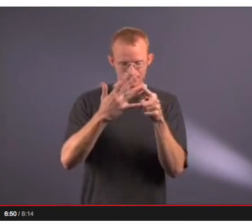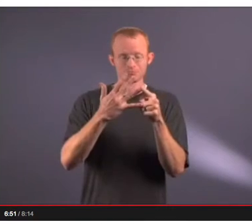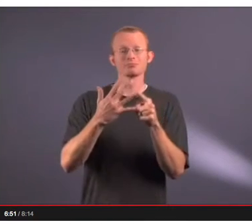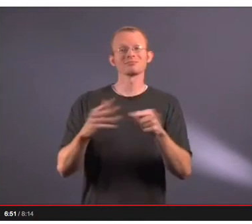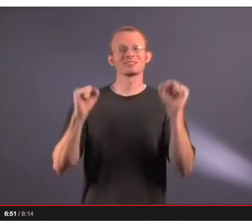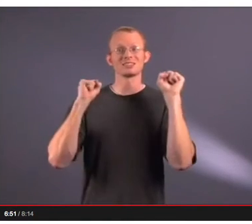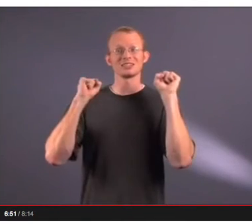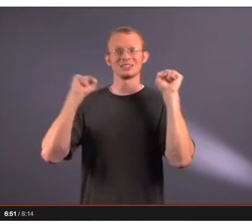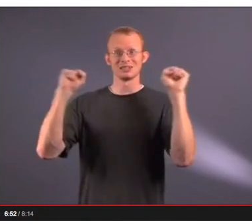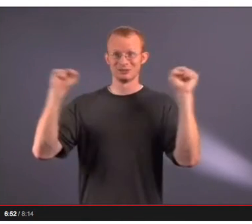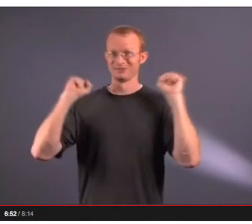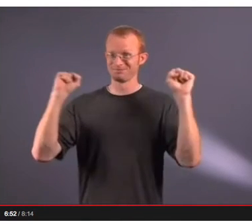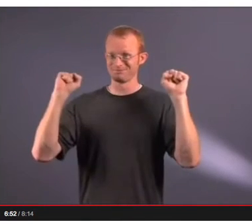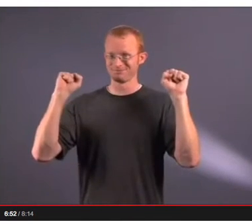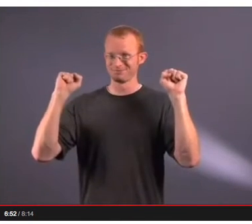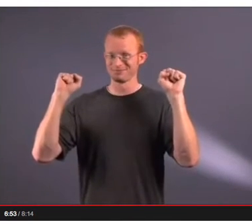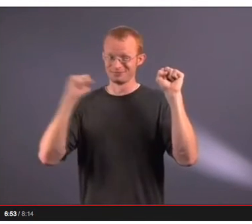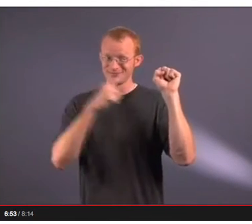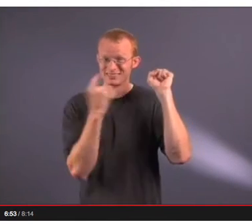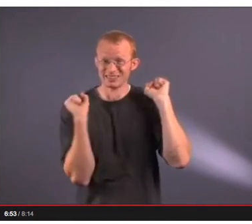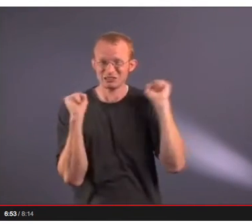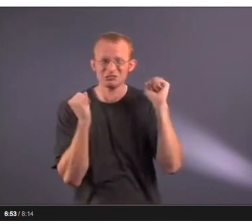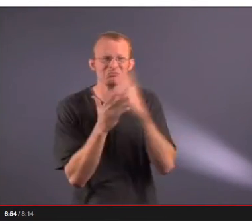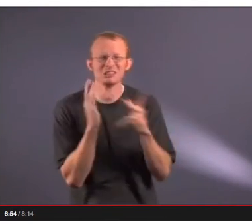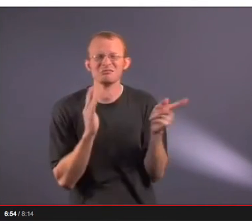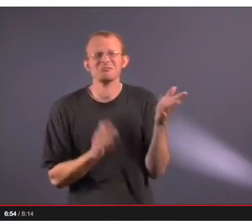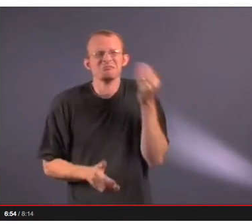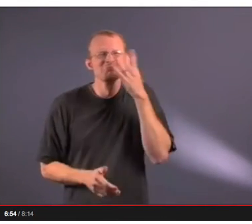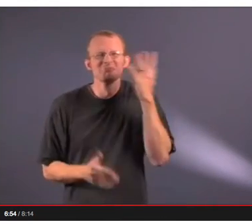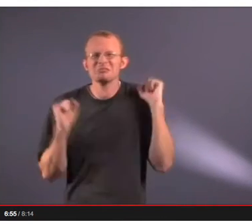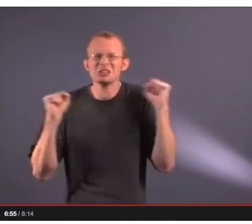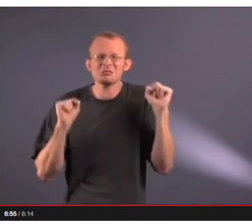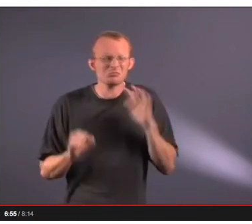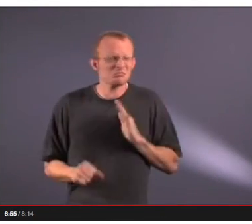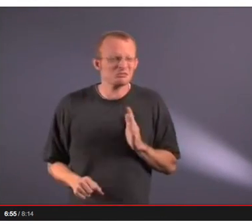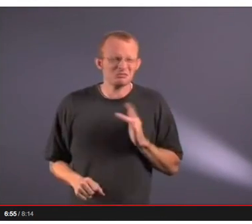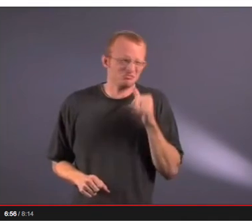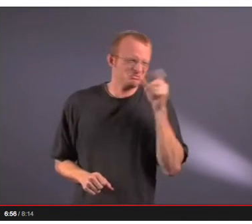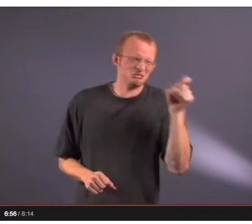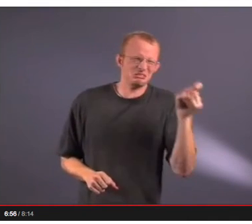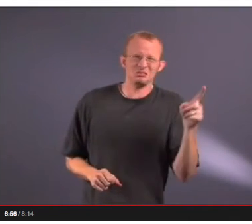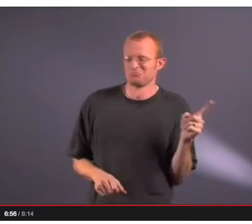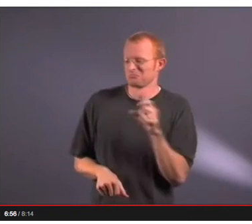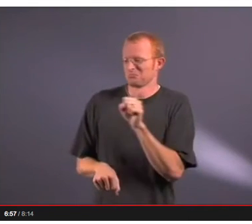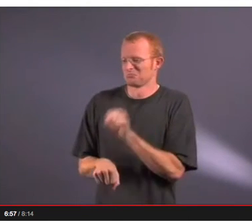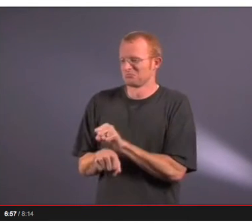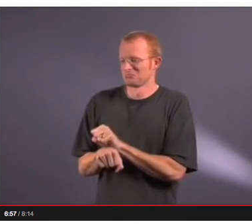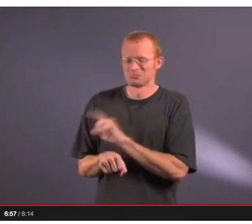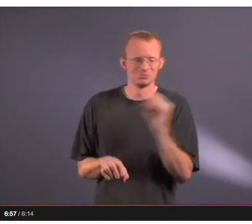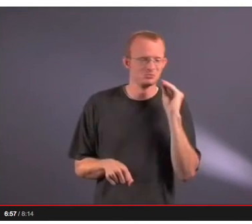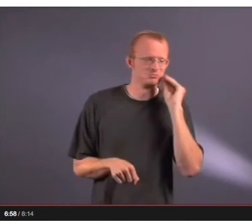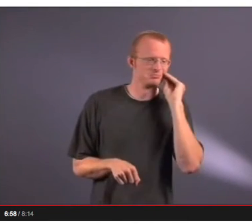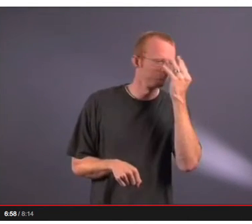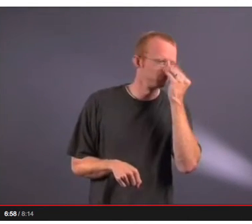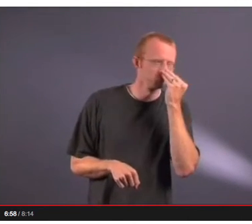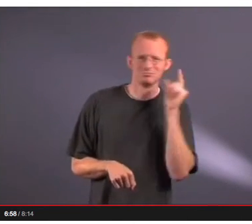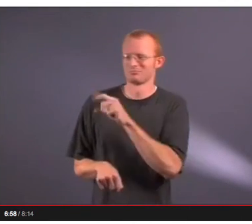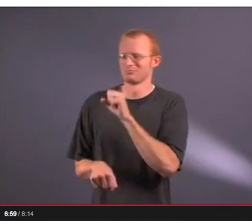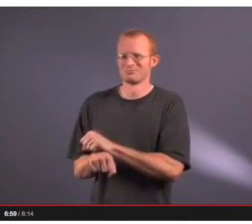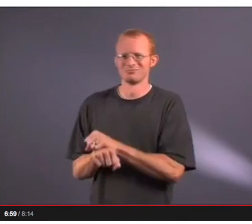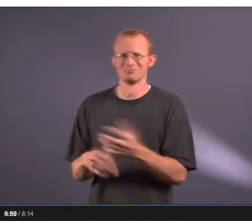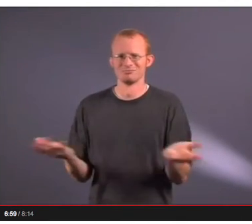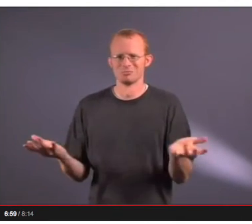that come in a bag, like fruit. So the next thing I'm going to talk about is exercising. A lot of people say, I don't have time for